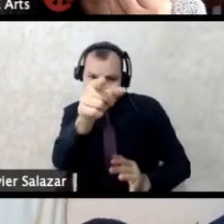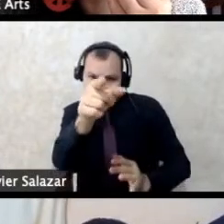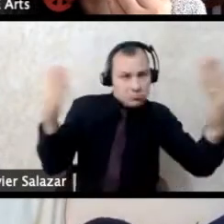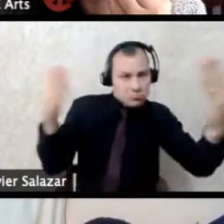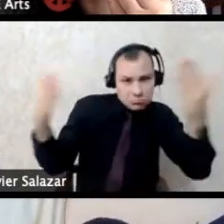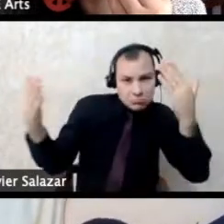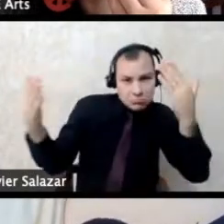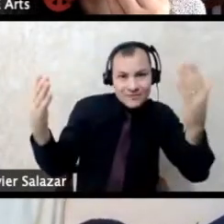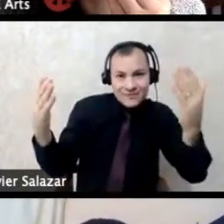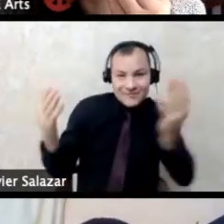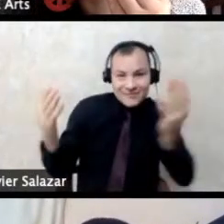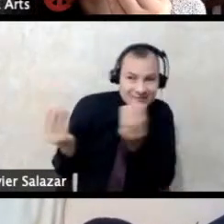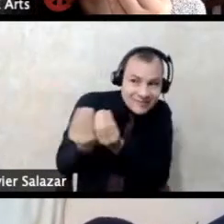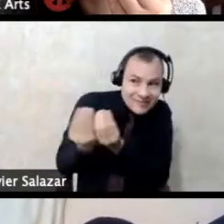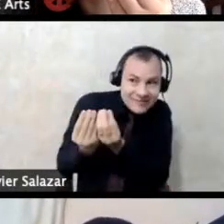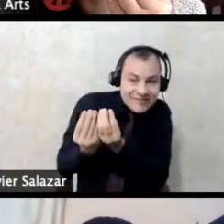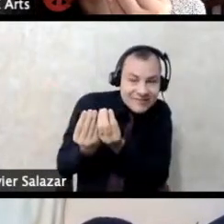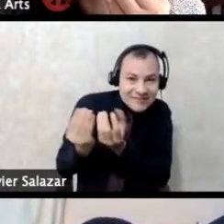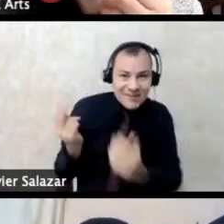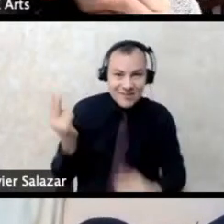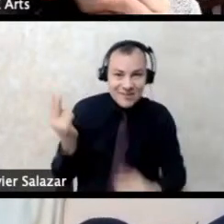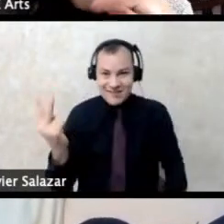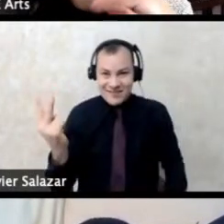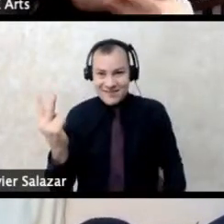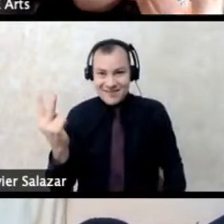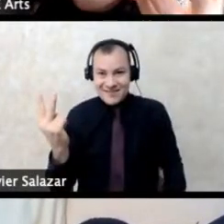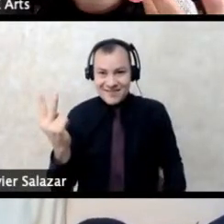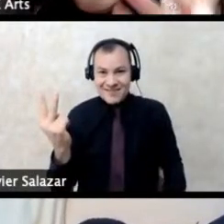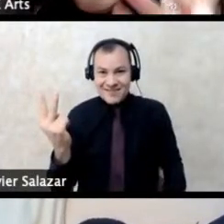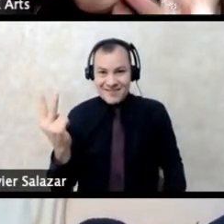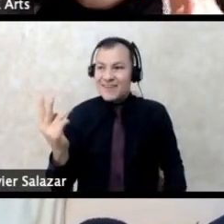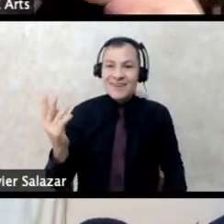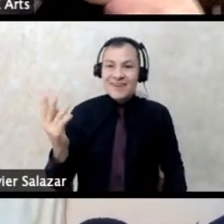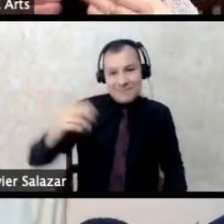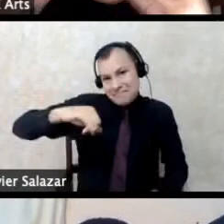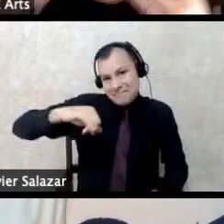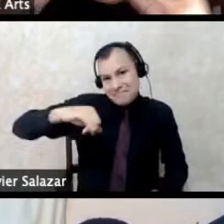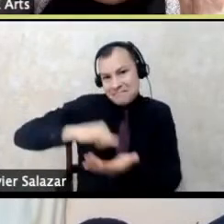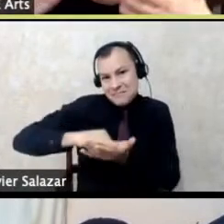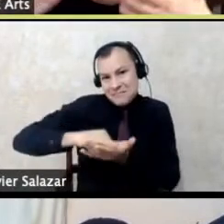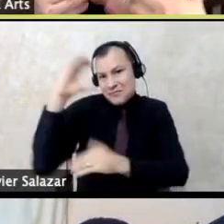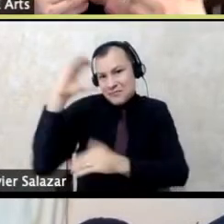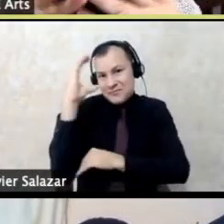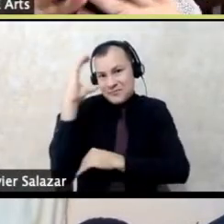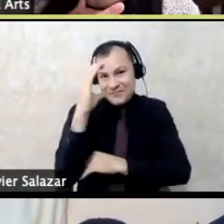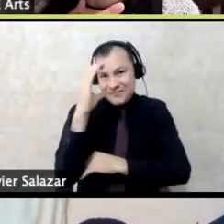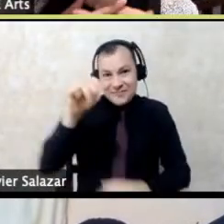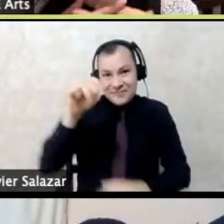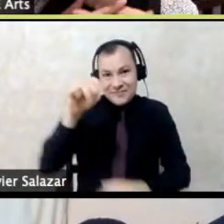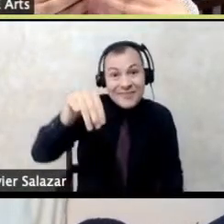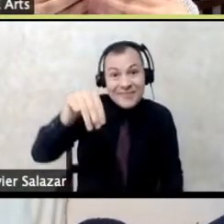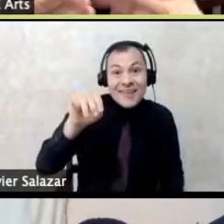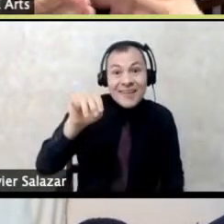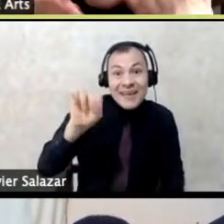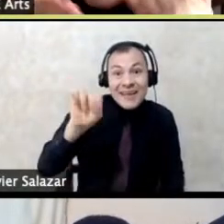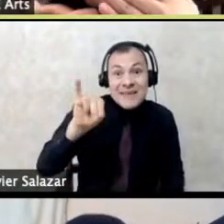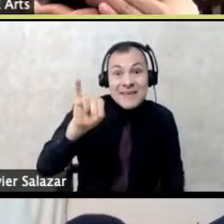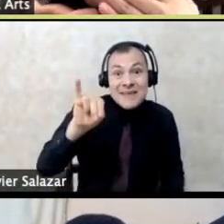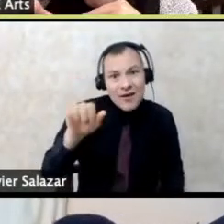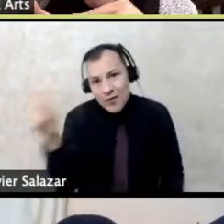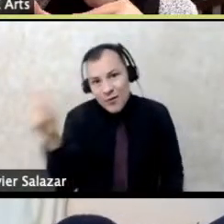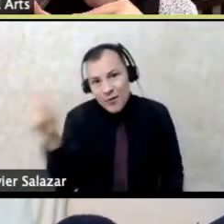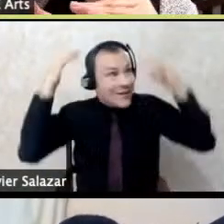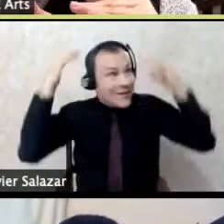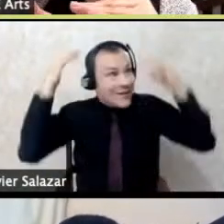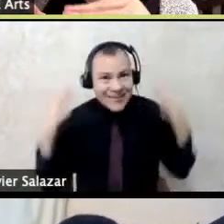Quimbaya también. Nosotros, nuestra zona. To share some of the experience and also